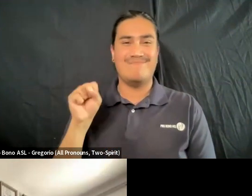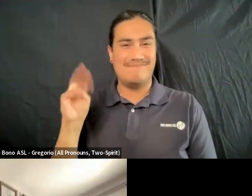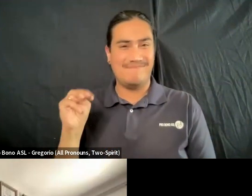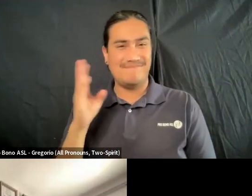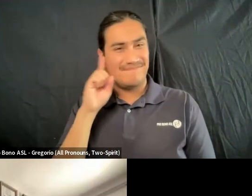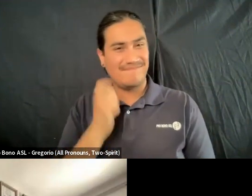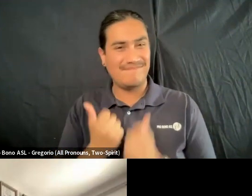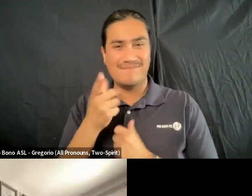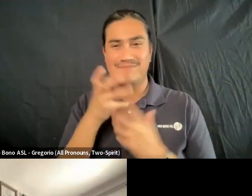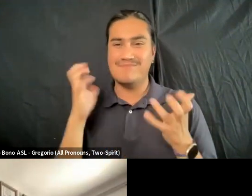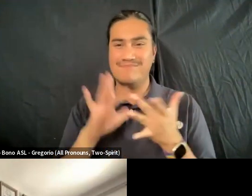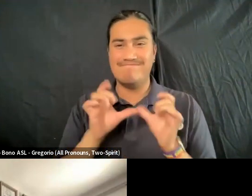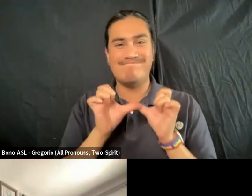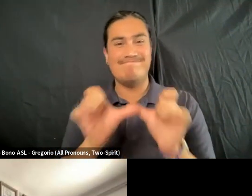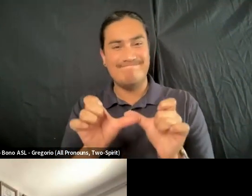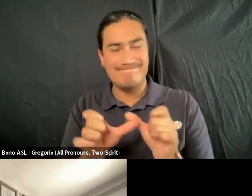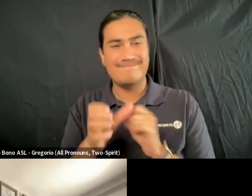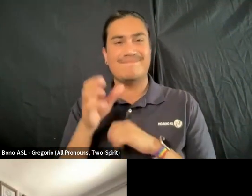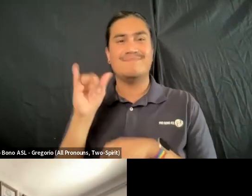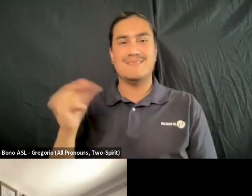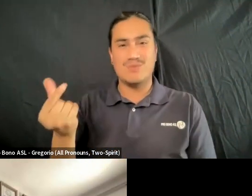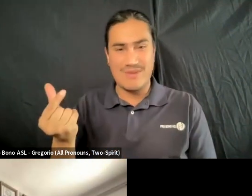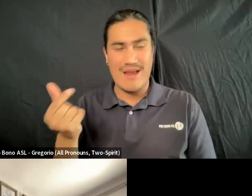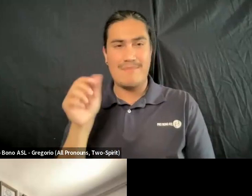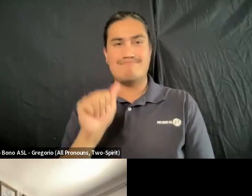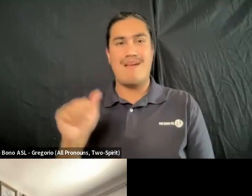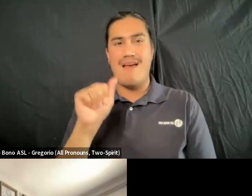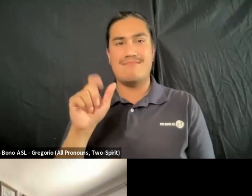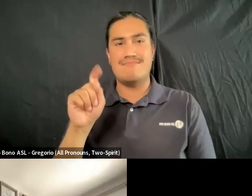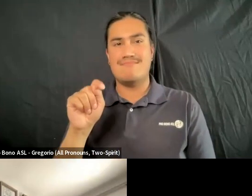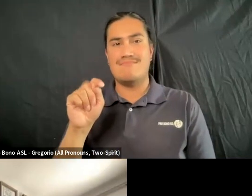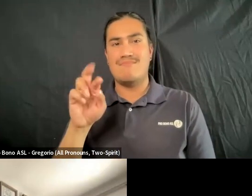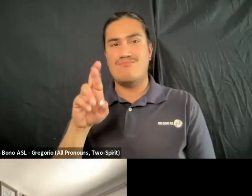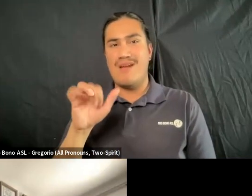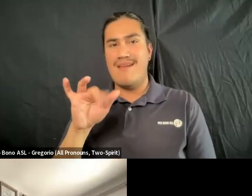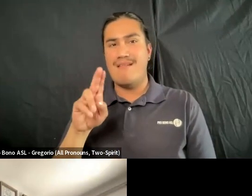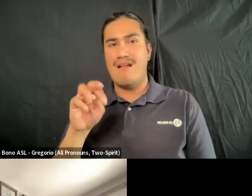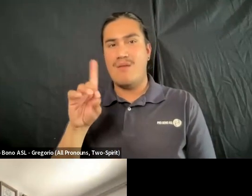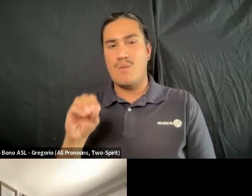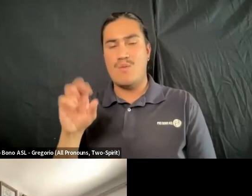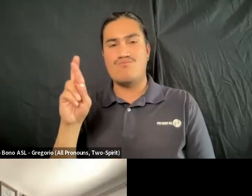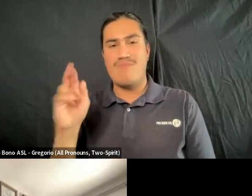there who wants to stay in touch. On Instagram, it's at Reynaldo Ray. My email is